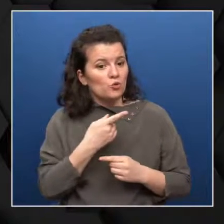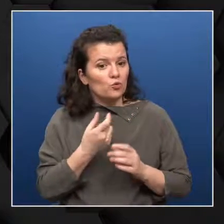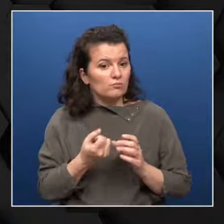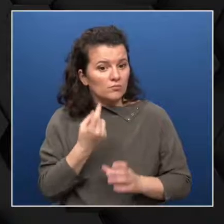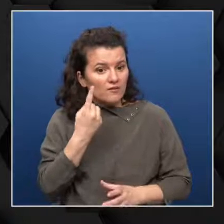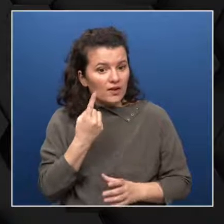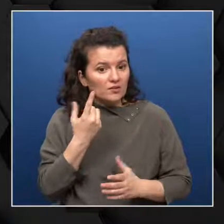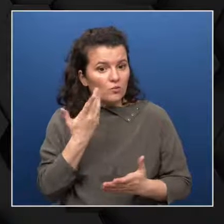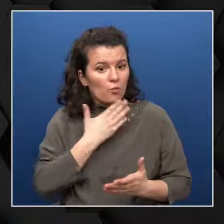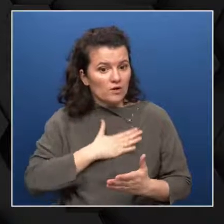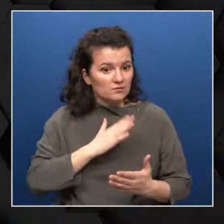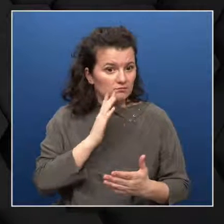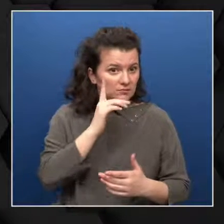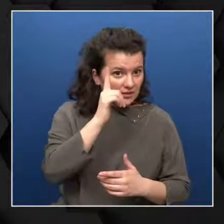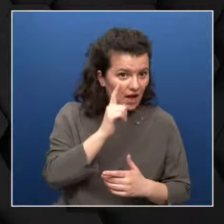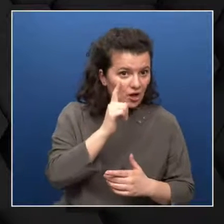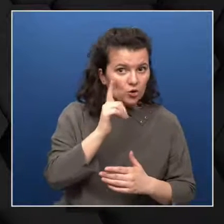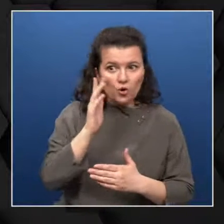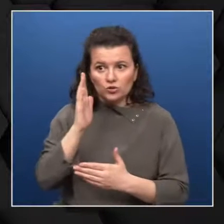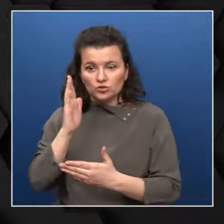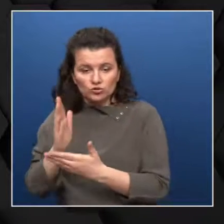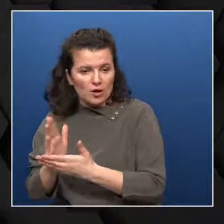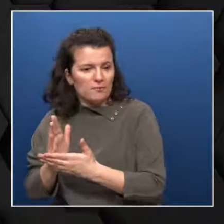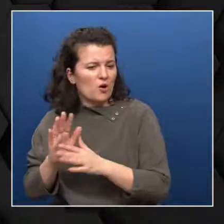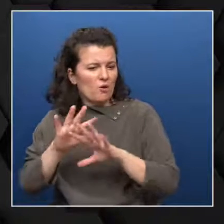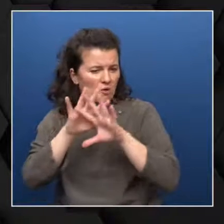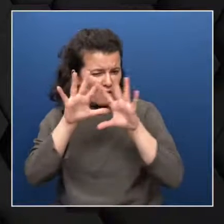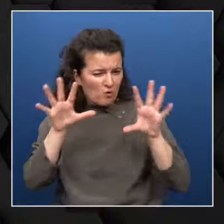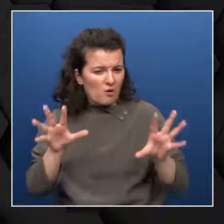stop. So that is one important thing when you're doing Azure Media